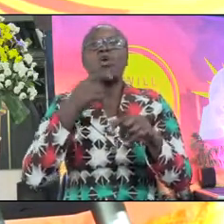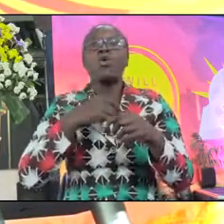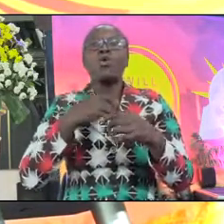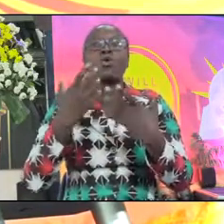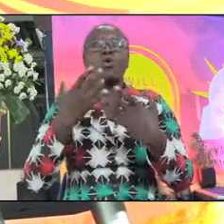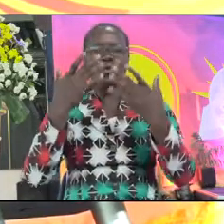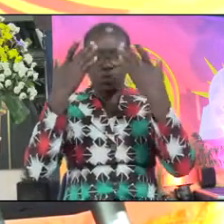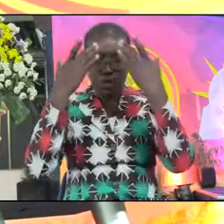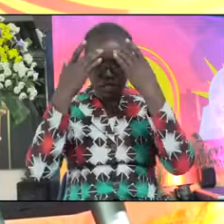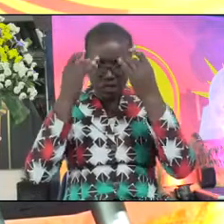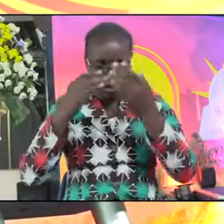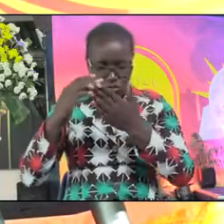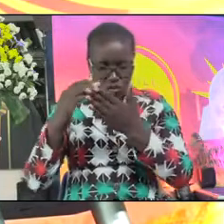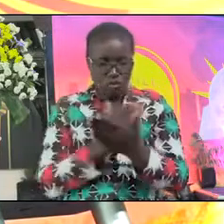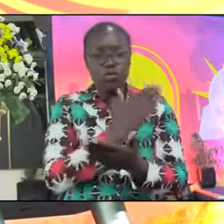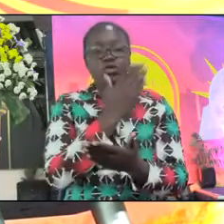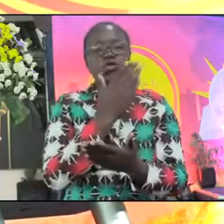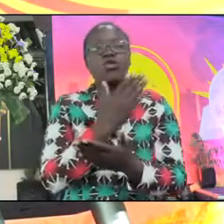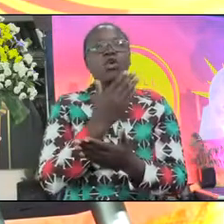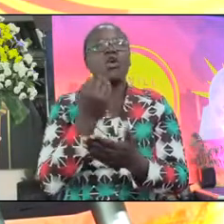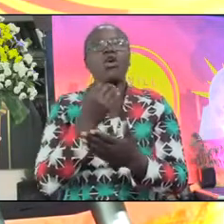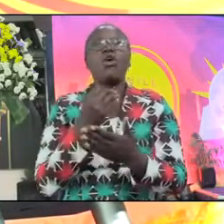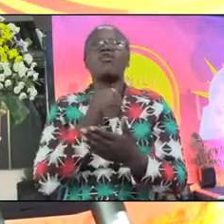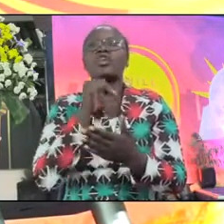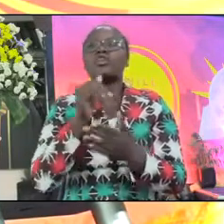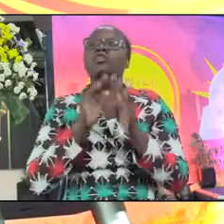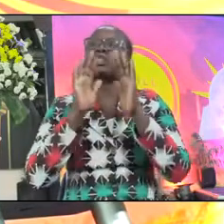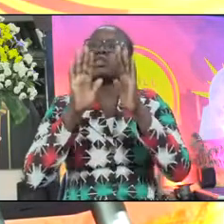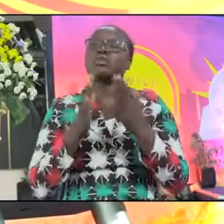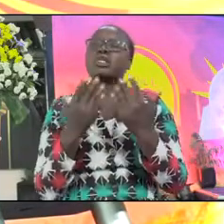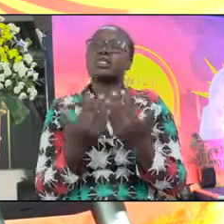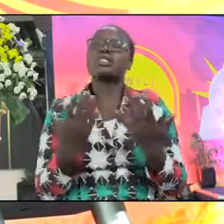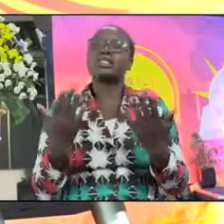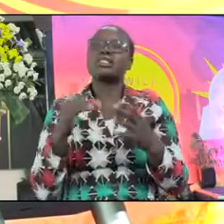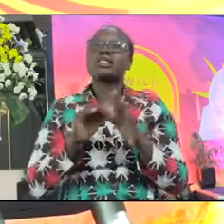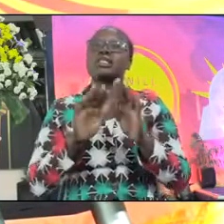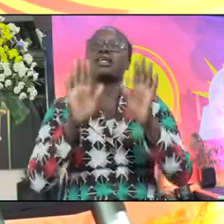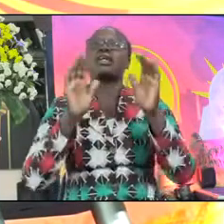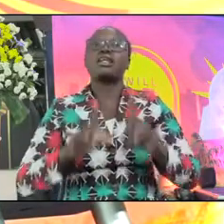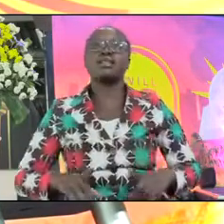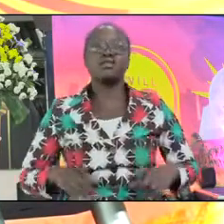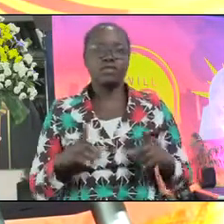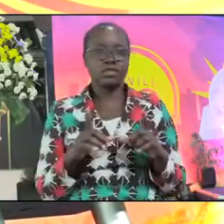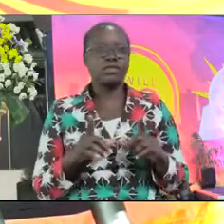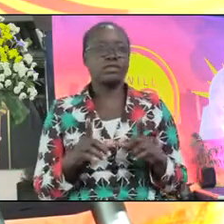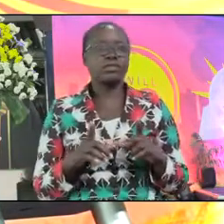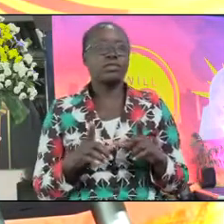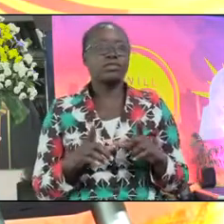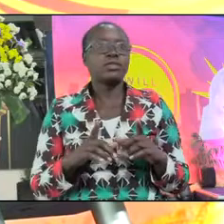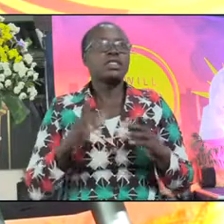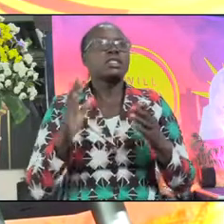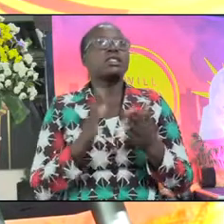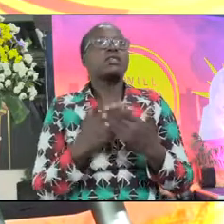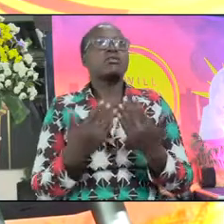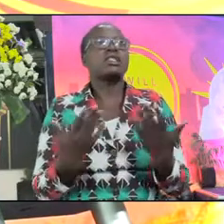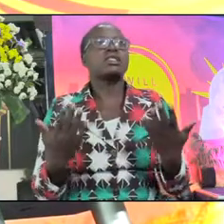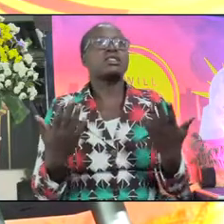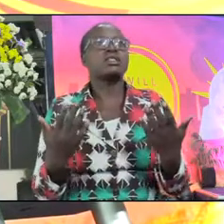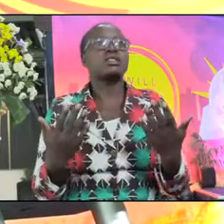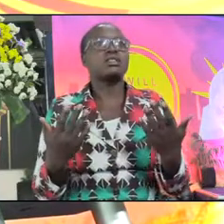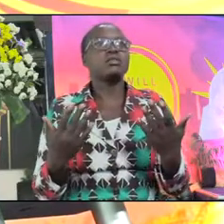your mind to get rid of the unnecessary stuff in your life. There are some